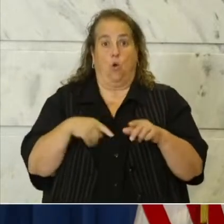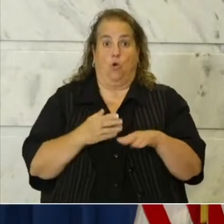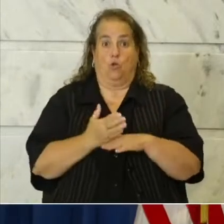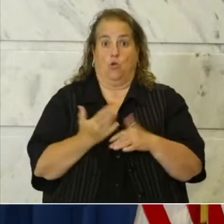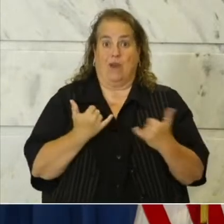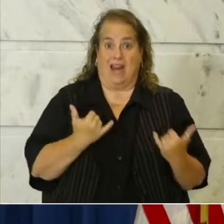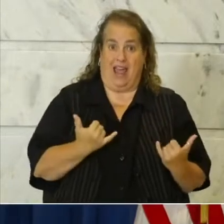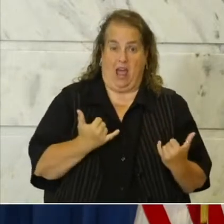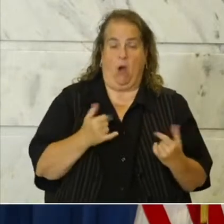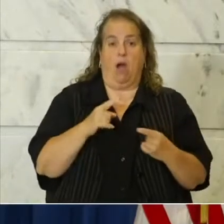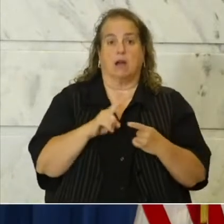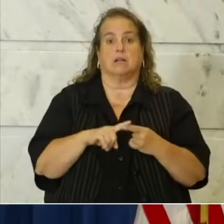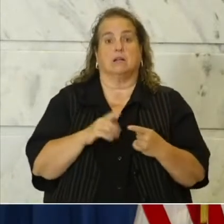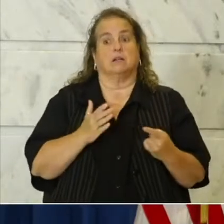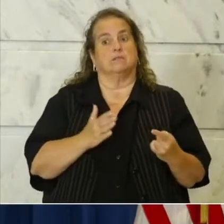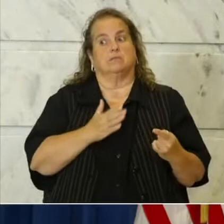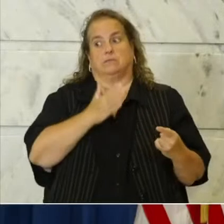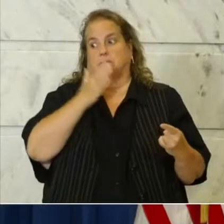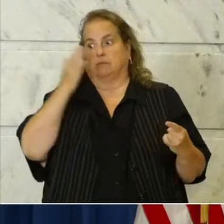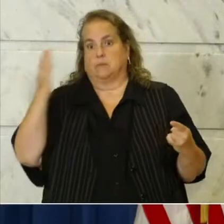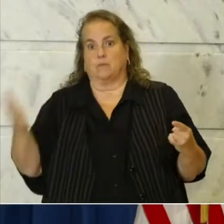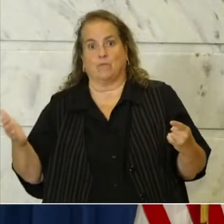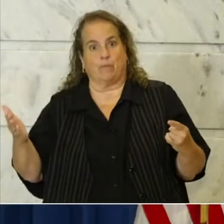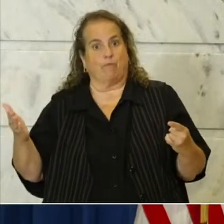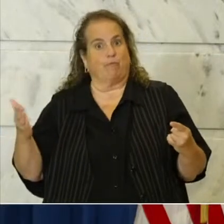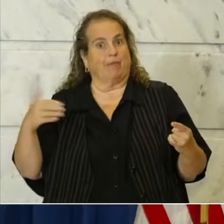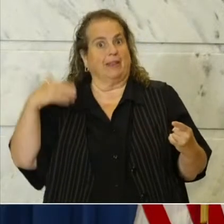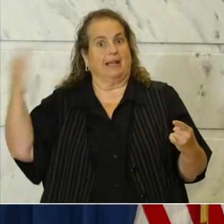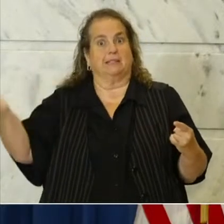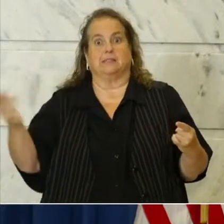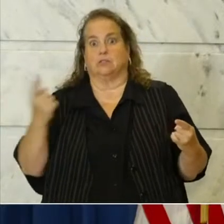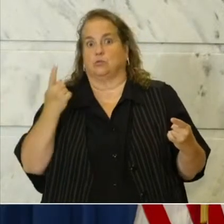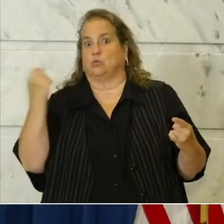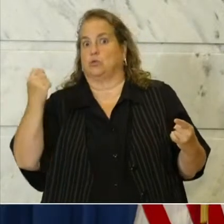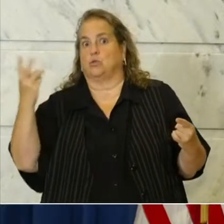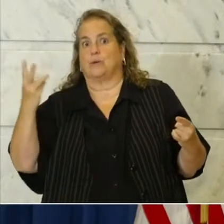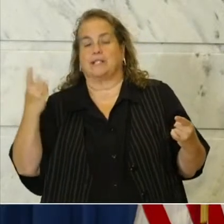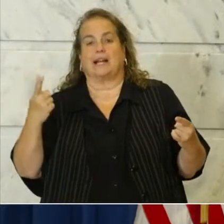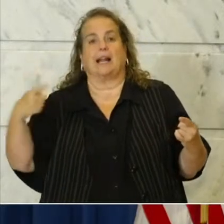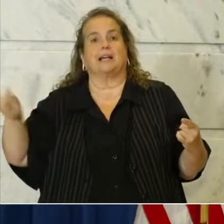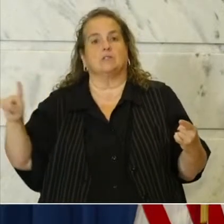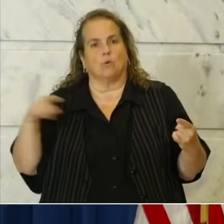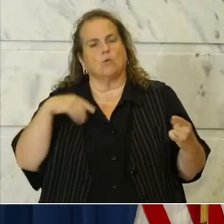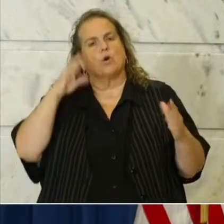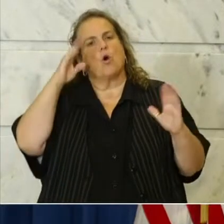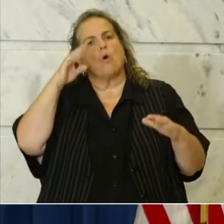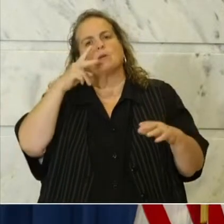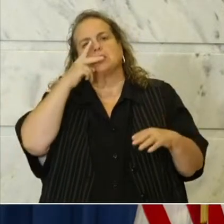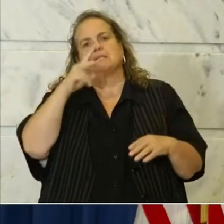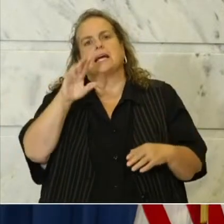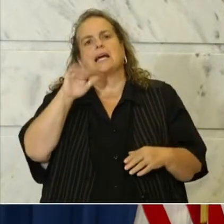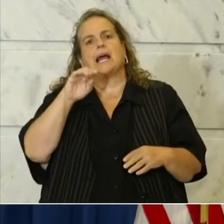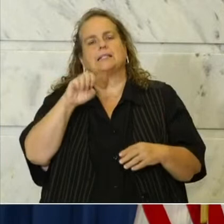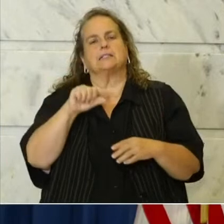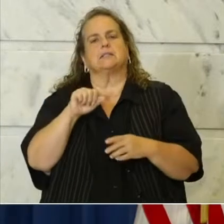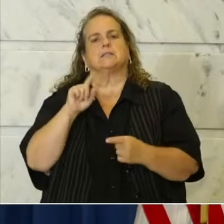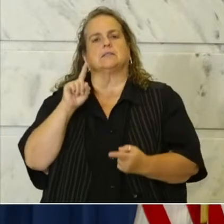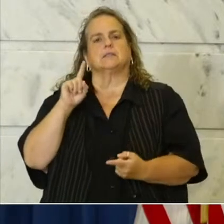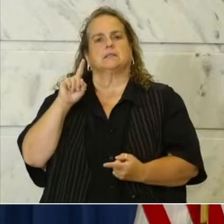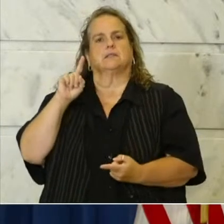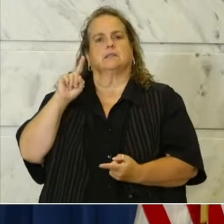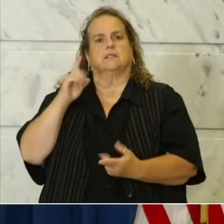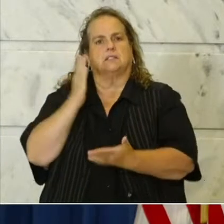this time next week, we really hope that we can see these cases to stop escalating,